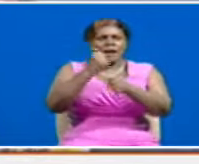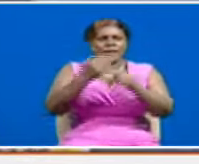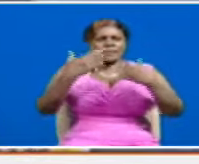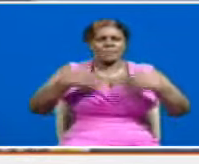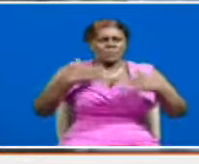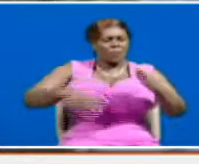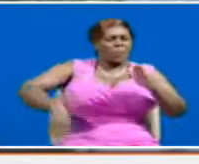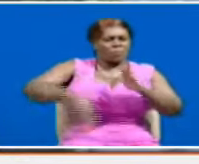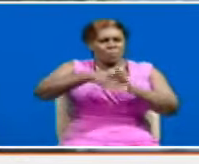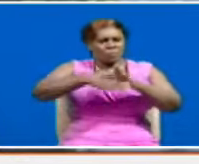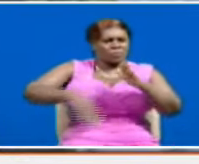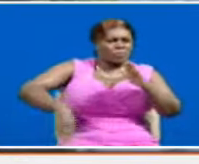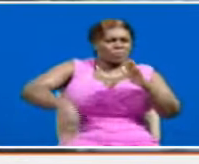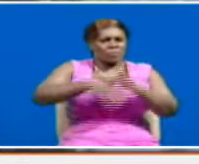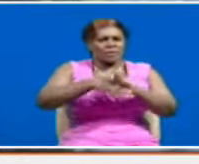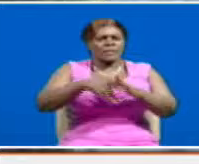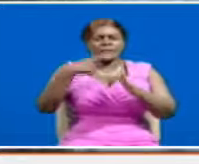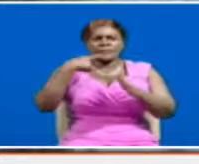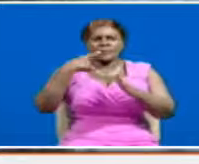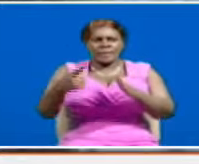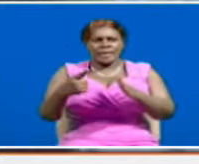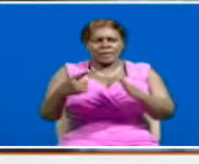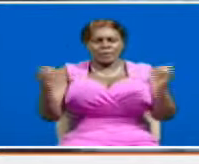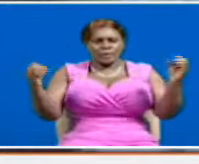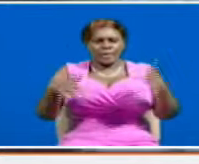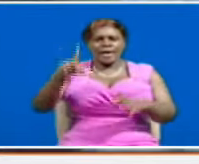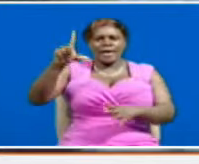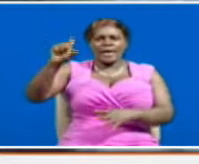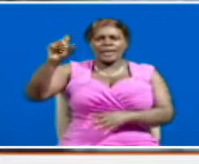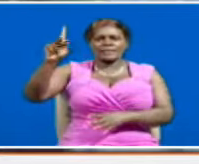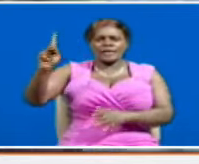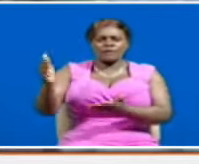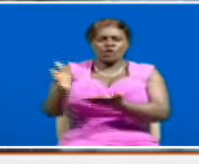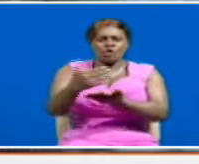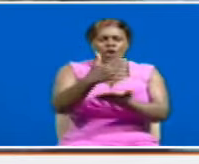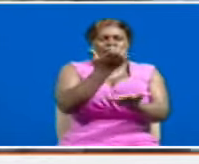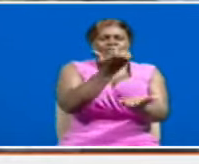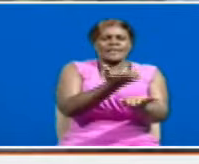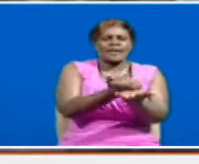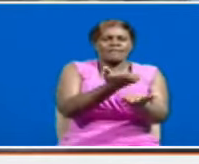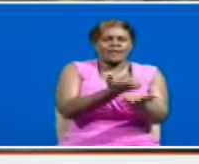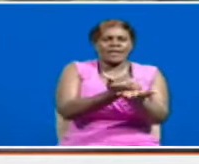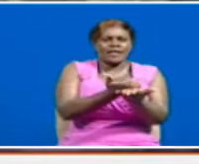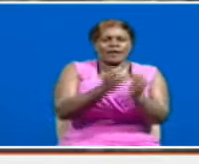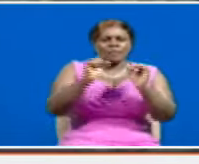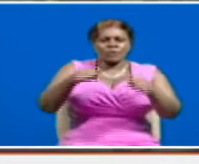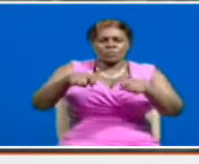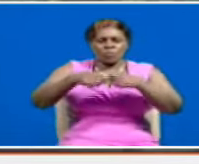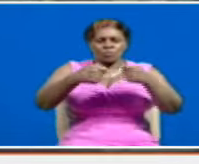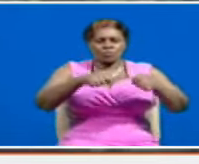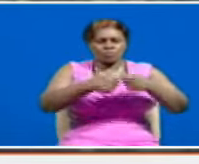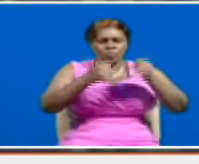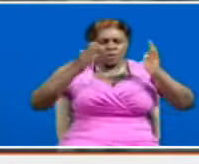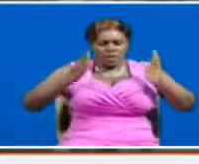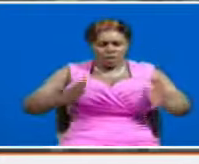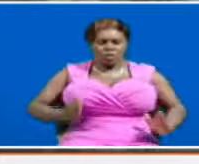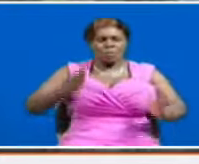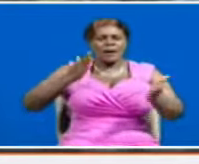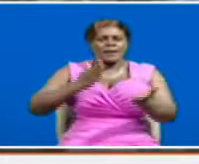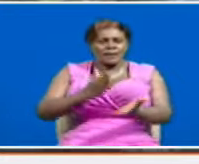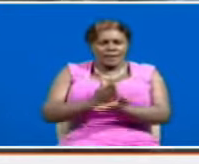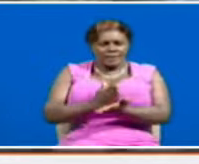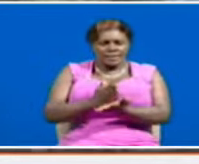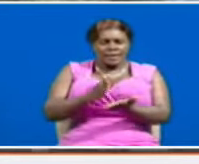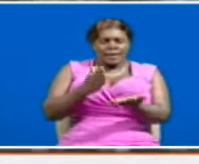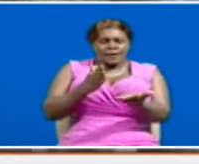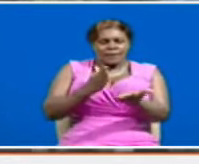were evicted. I can tell you as LSK, we are collecting evidence on possible violation on human rights, because the